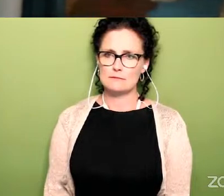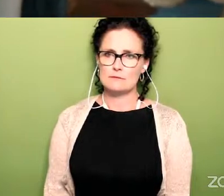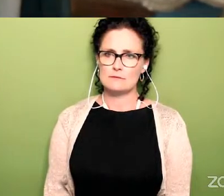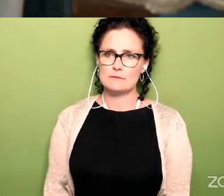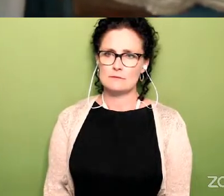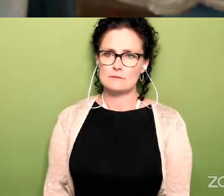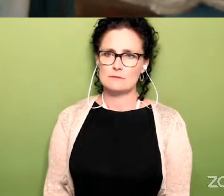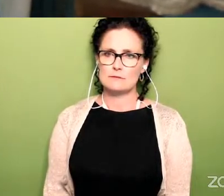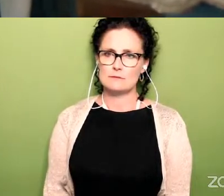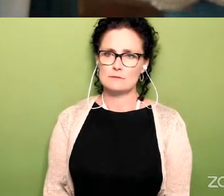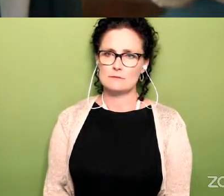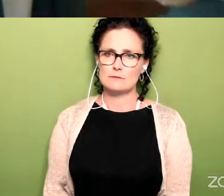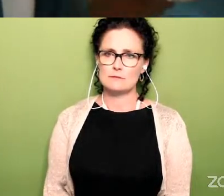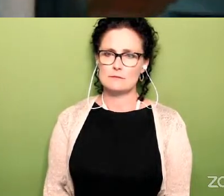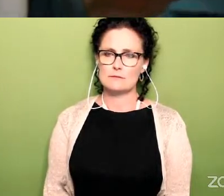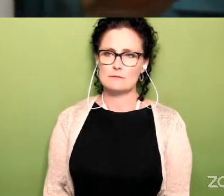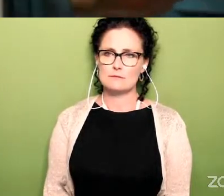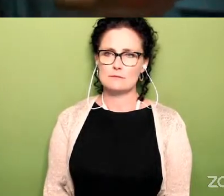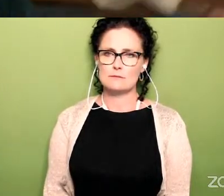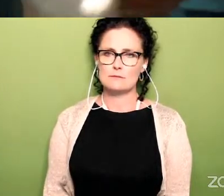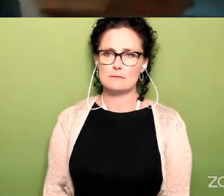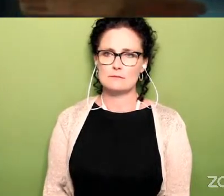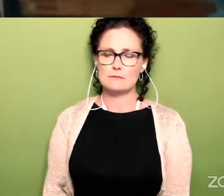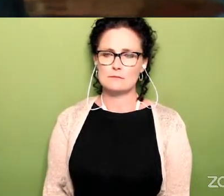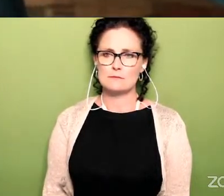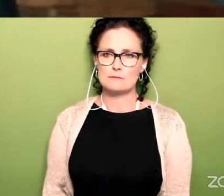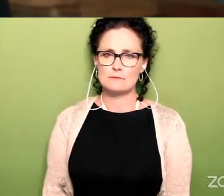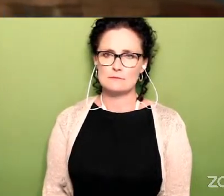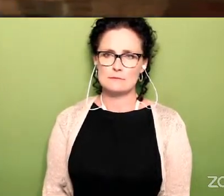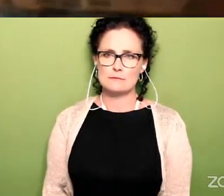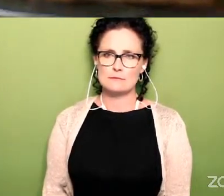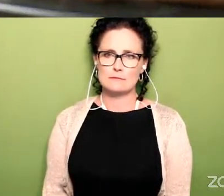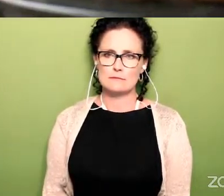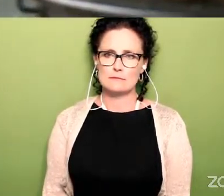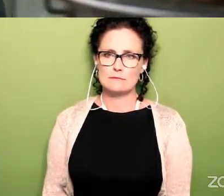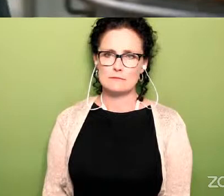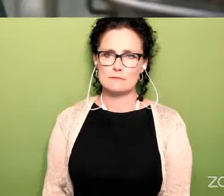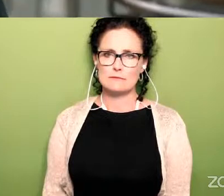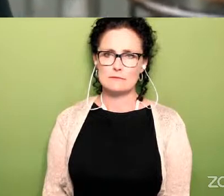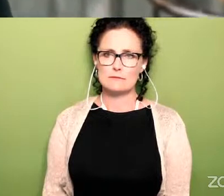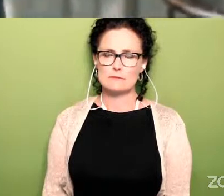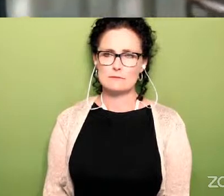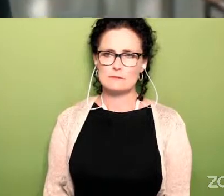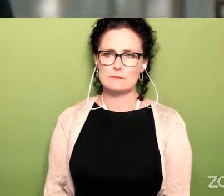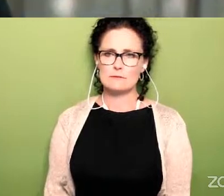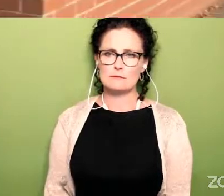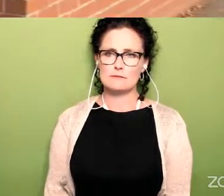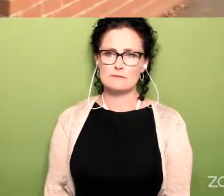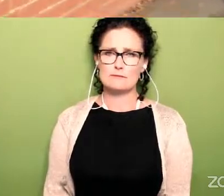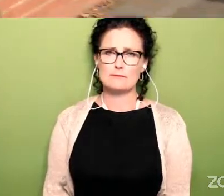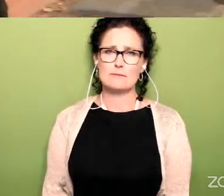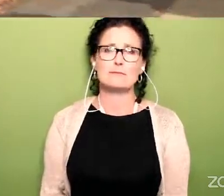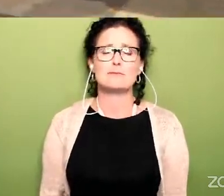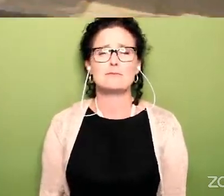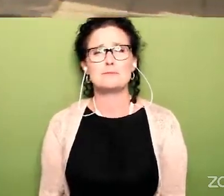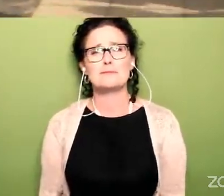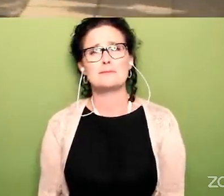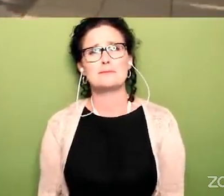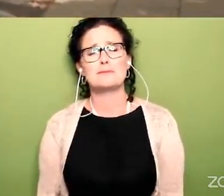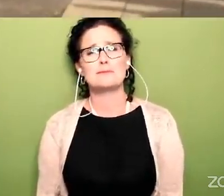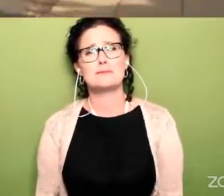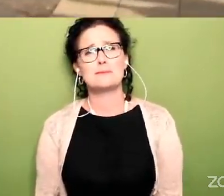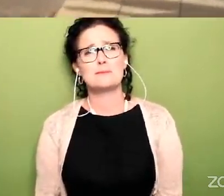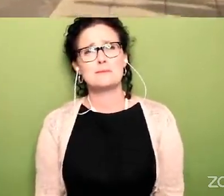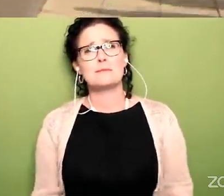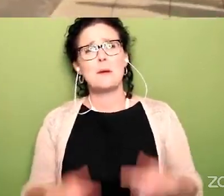My feet, Bulber. I'm not sure I can walk anymore. Why are you being like this? Like what? I thought we were having a good time.